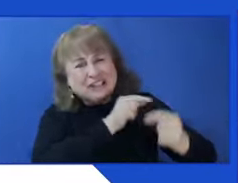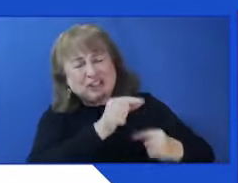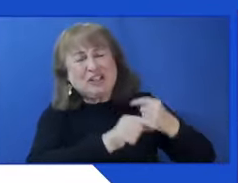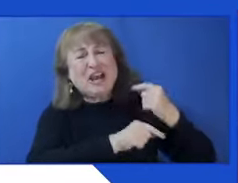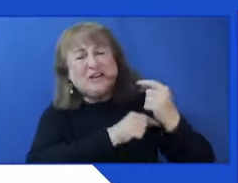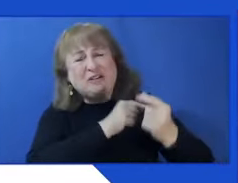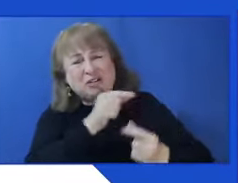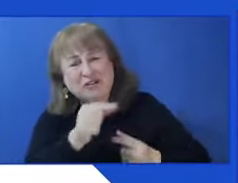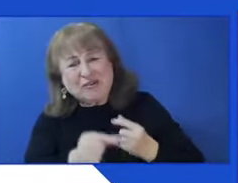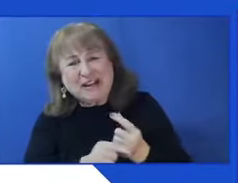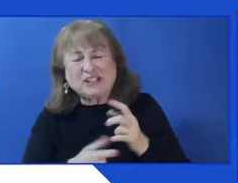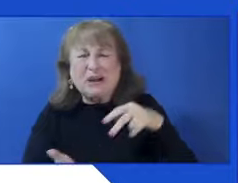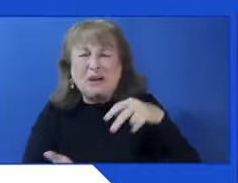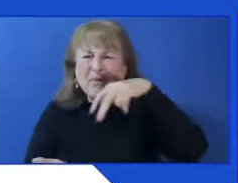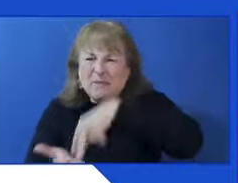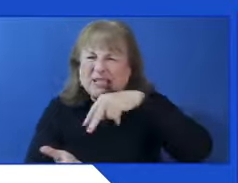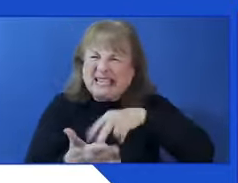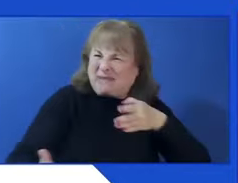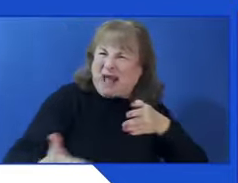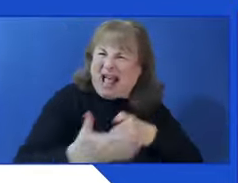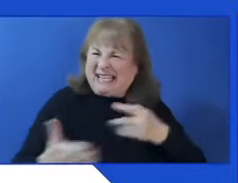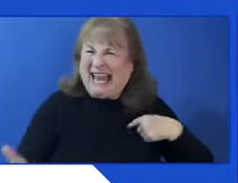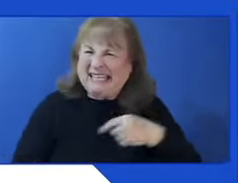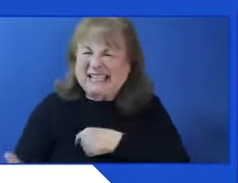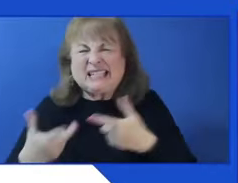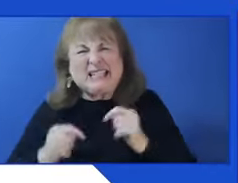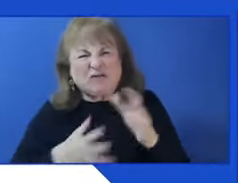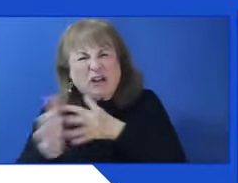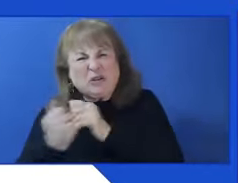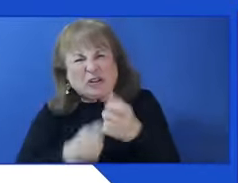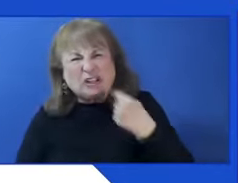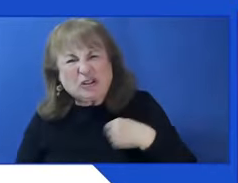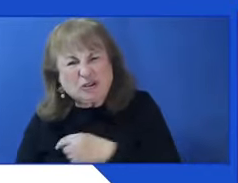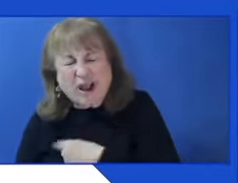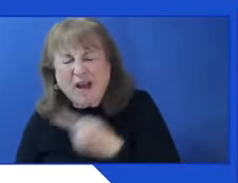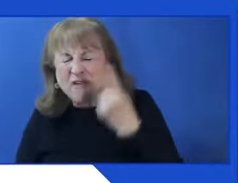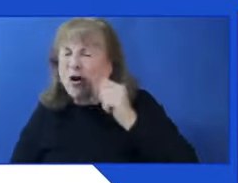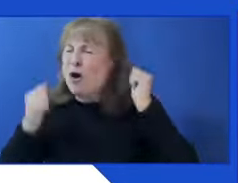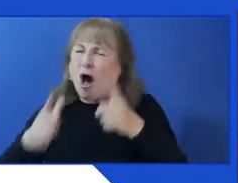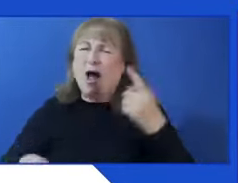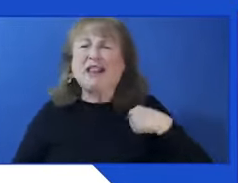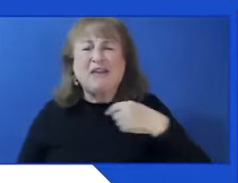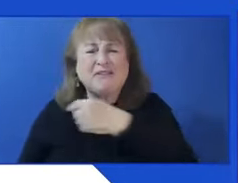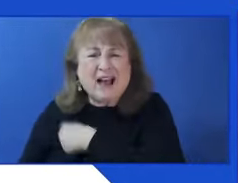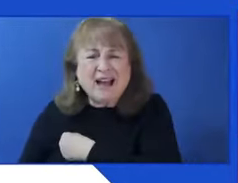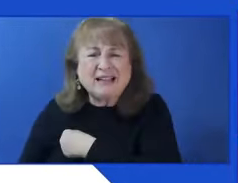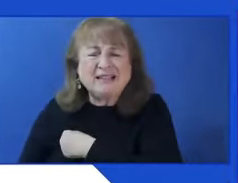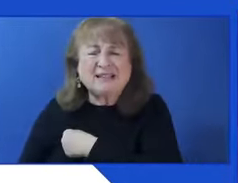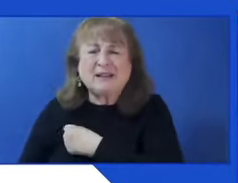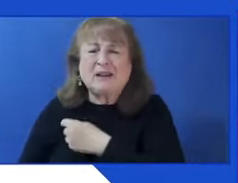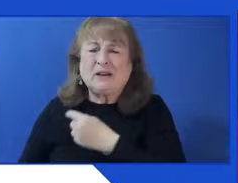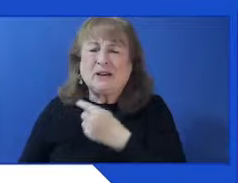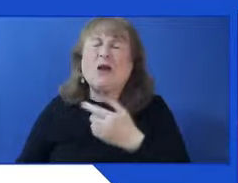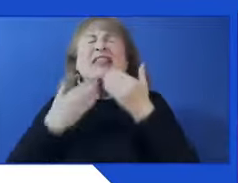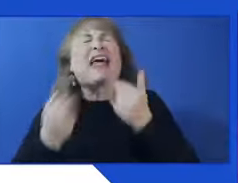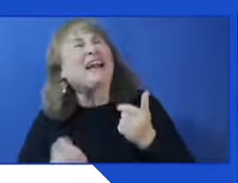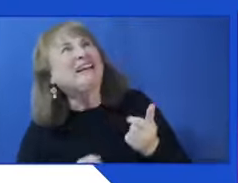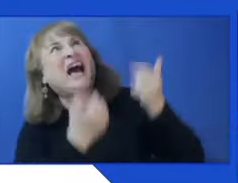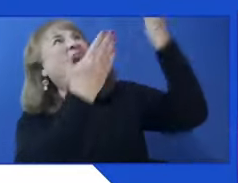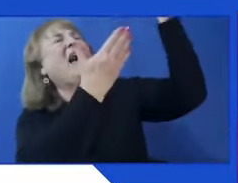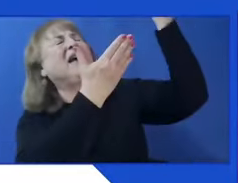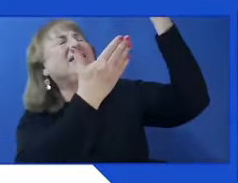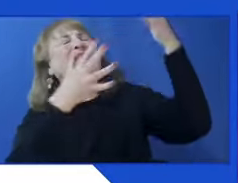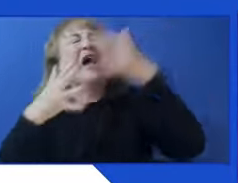they stand up against us to destroy us. And for all of us who thank God that